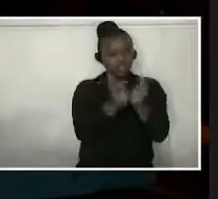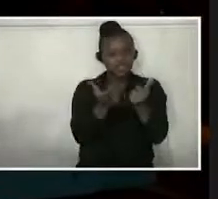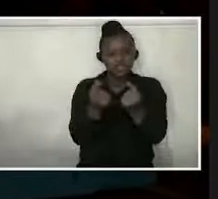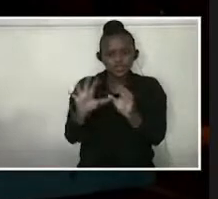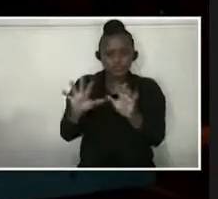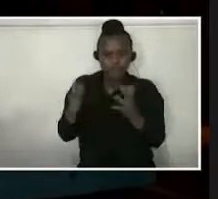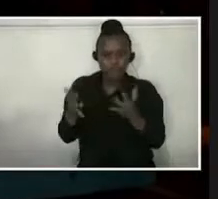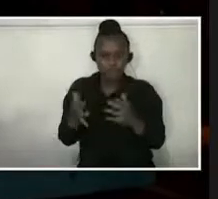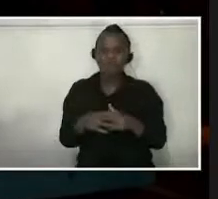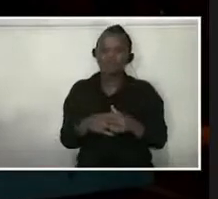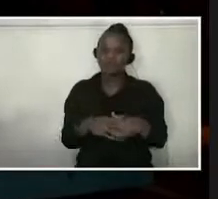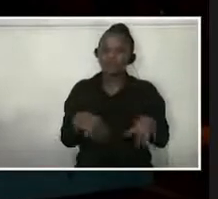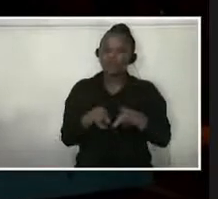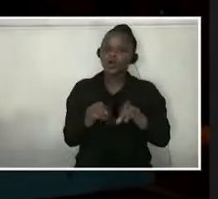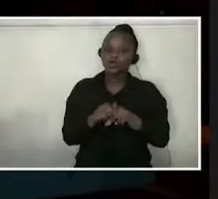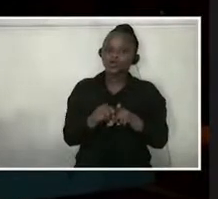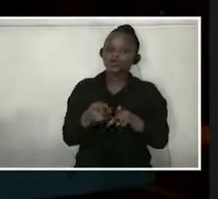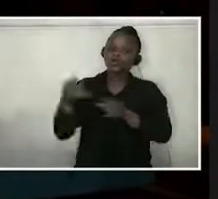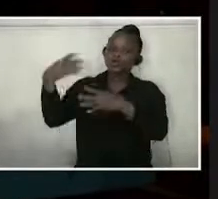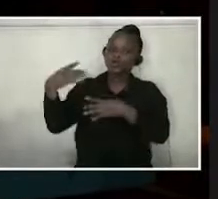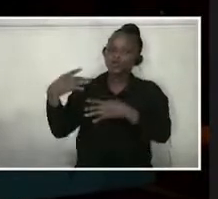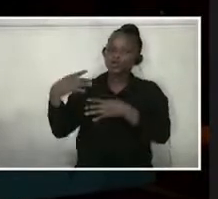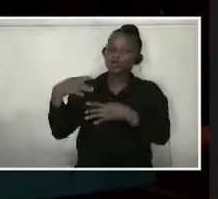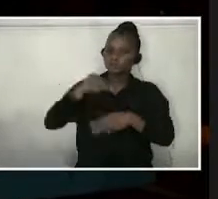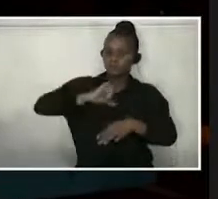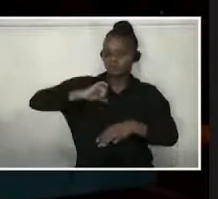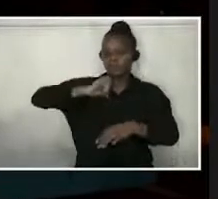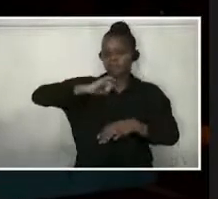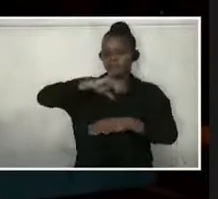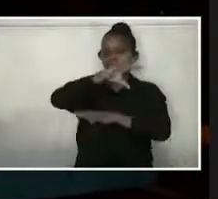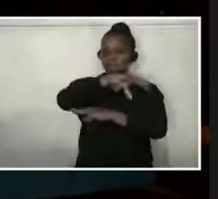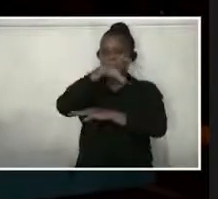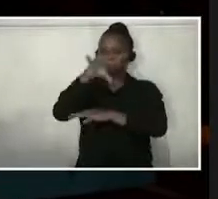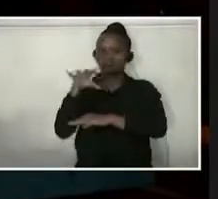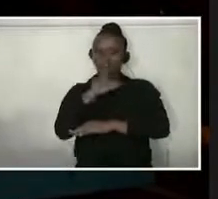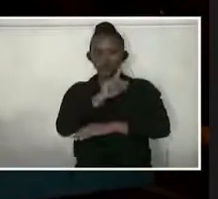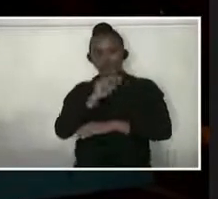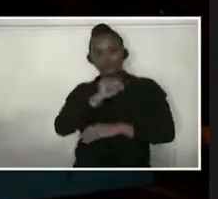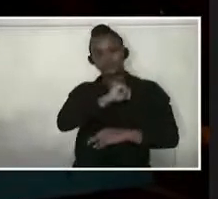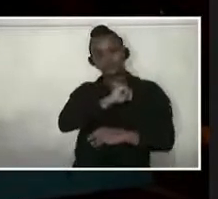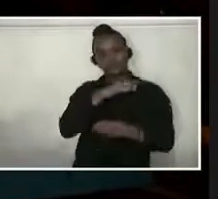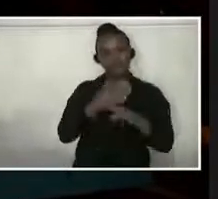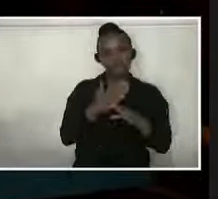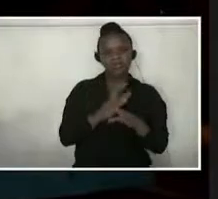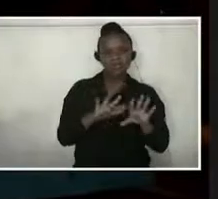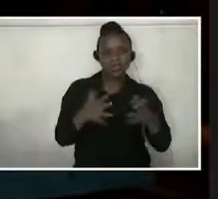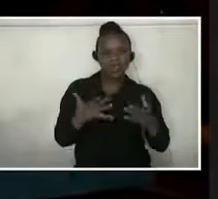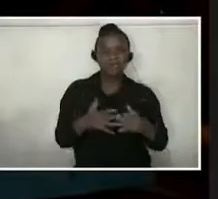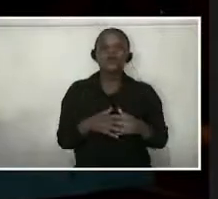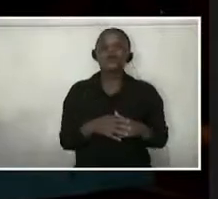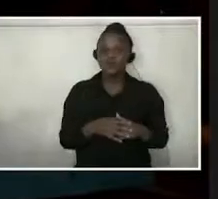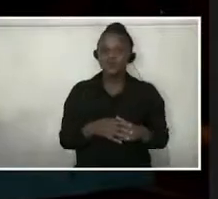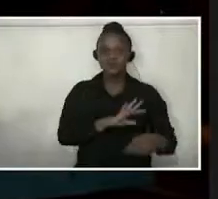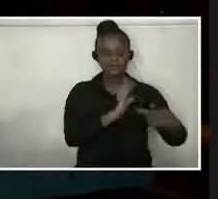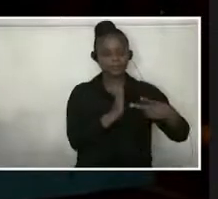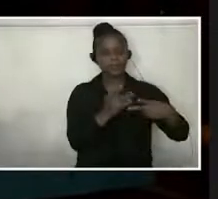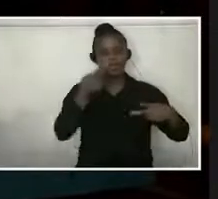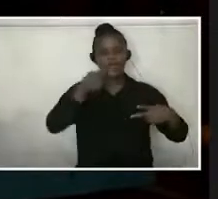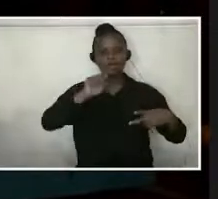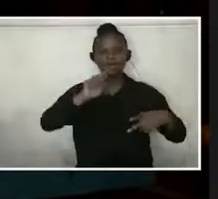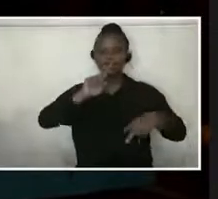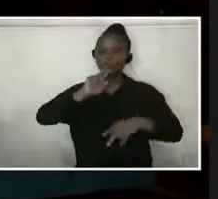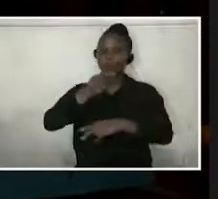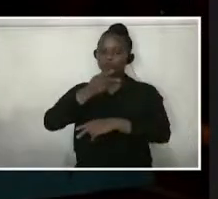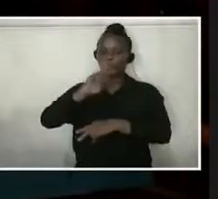local municipalities within KwaZulu-Natal. Honorable Kunene, thank you very much. You came out clearly in